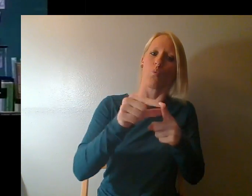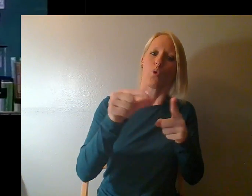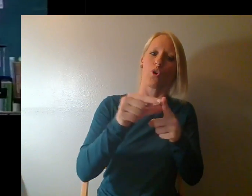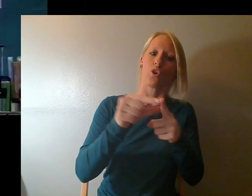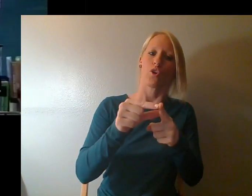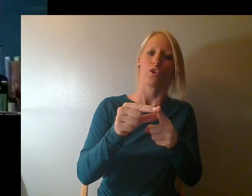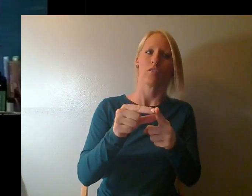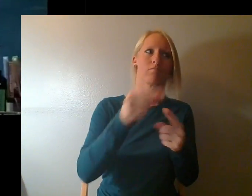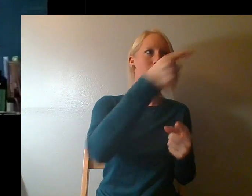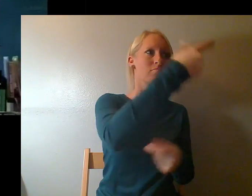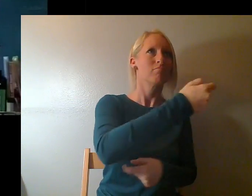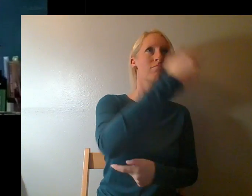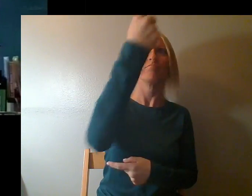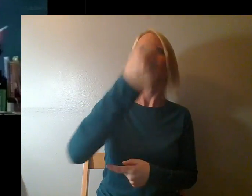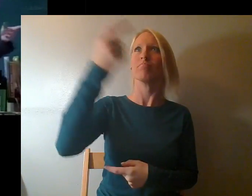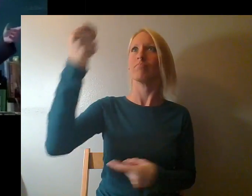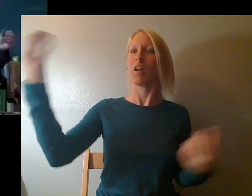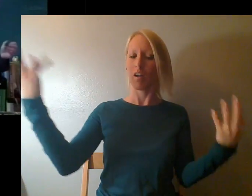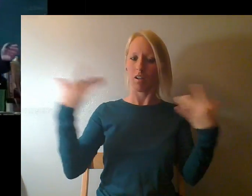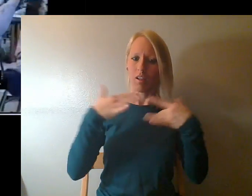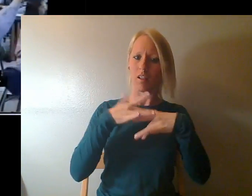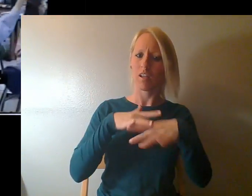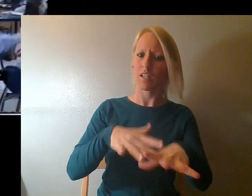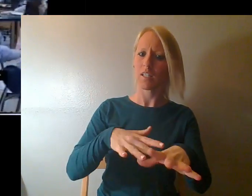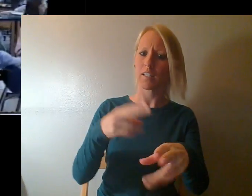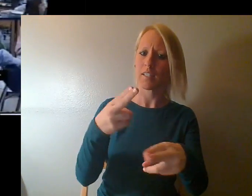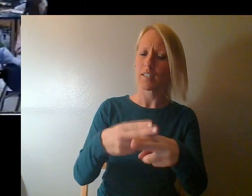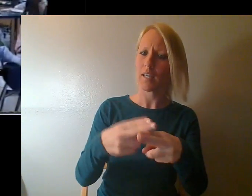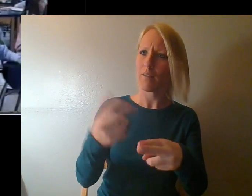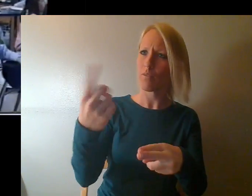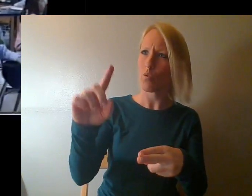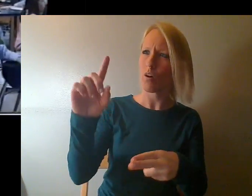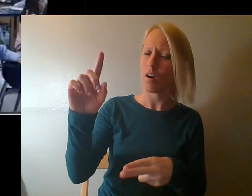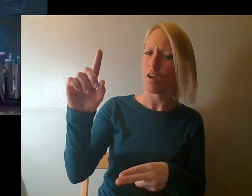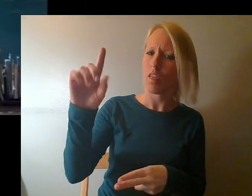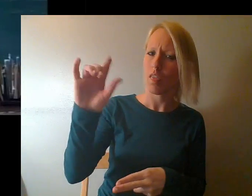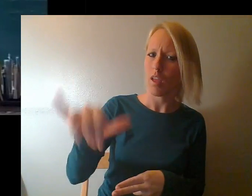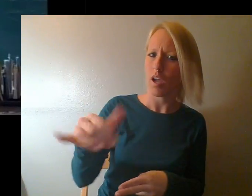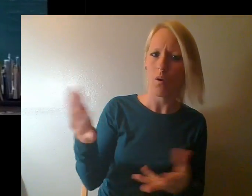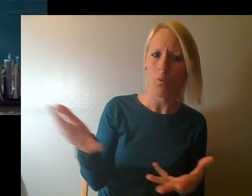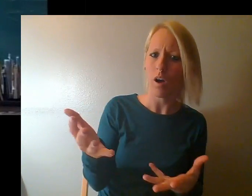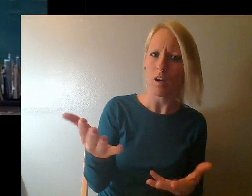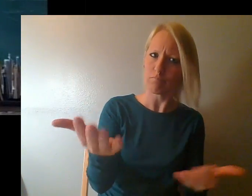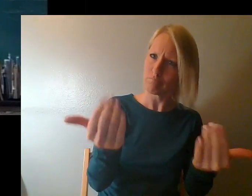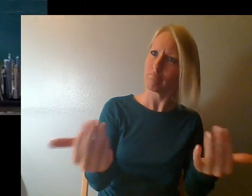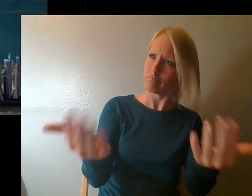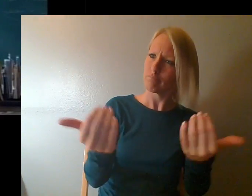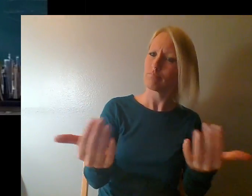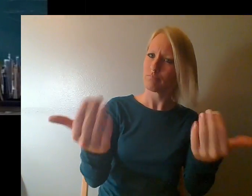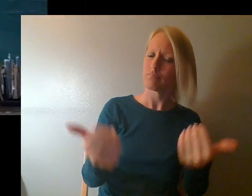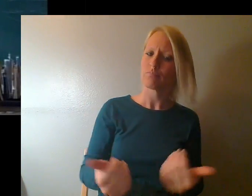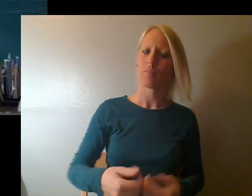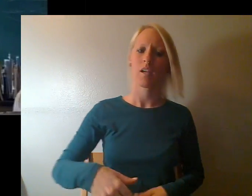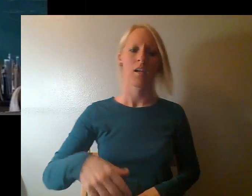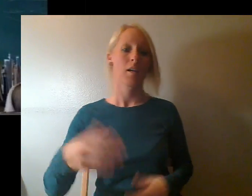what's a name for that? Yes? combining. Okay, combining is one way. What's another one?